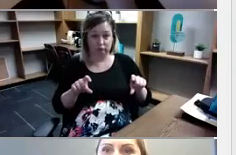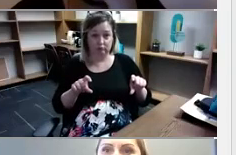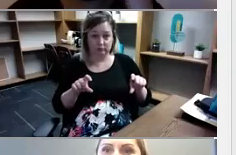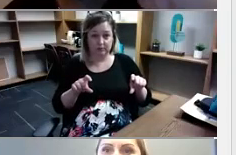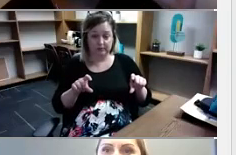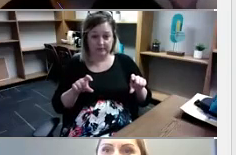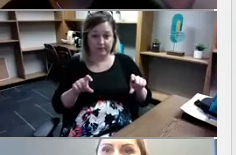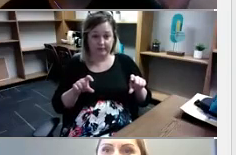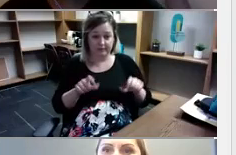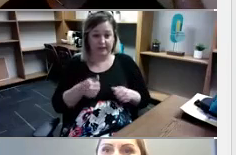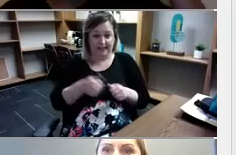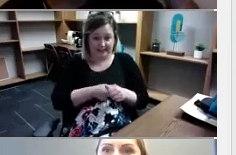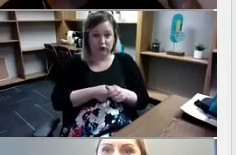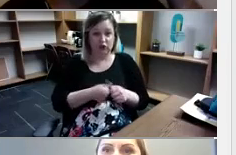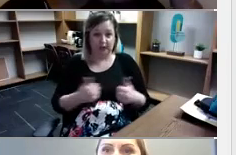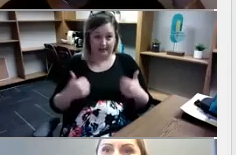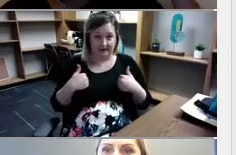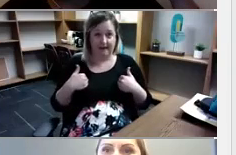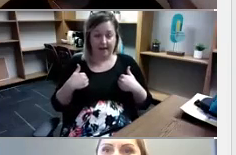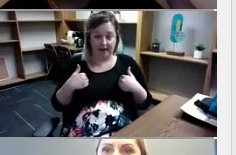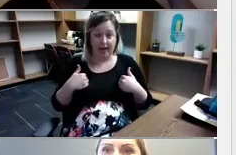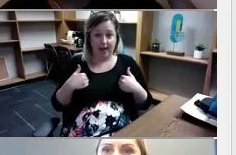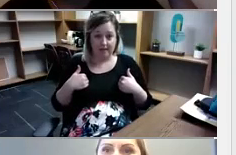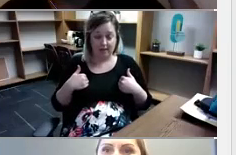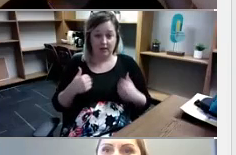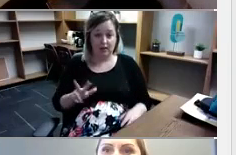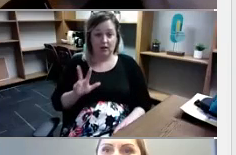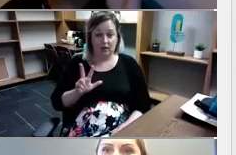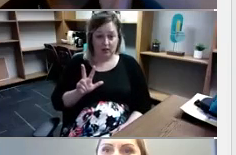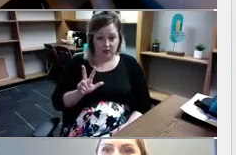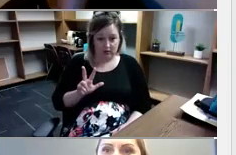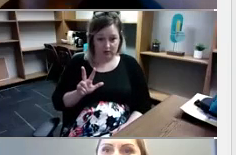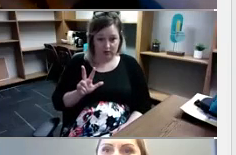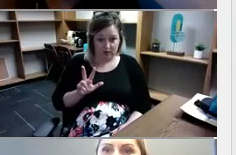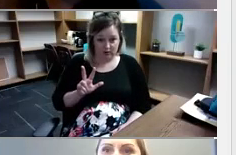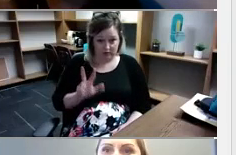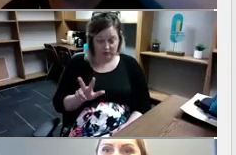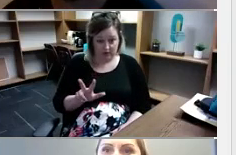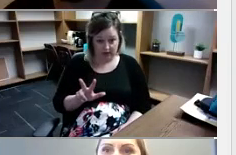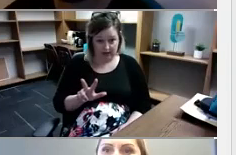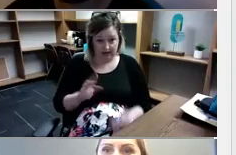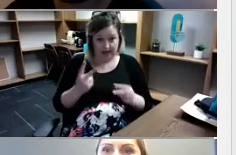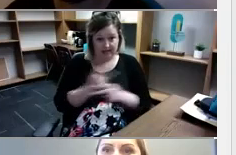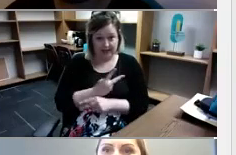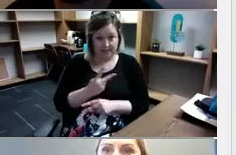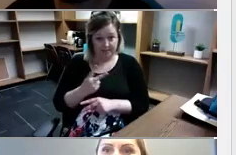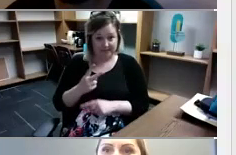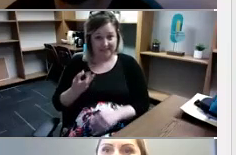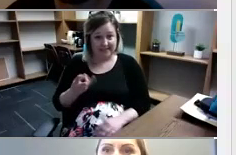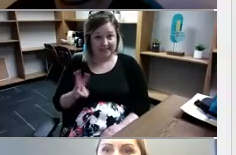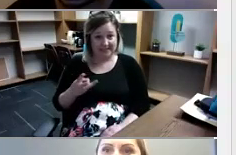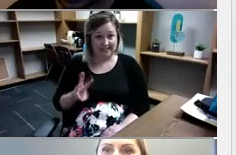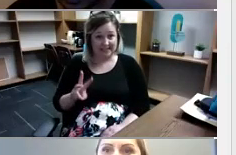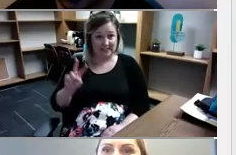For each of them, we have 3 by 16 squared, right? And we have C, and then we have n squared, right? So that is the